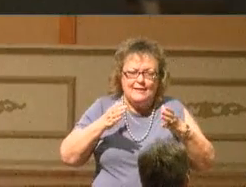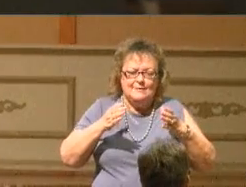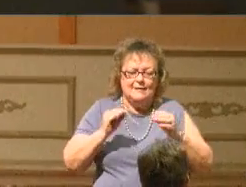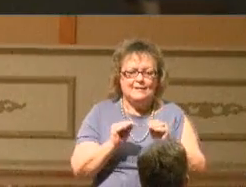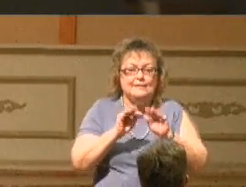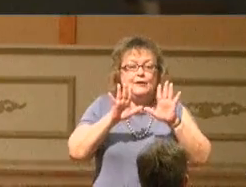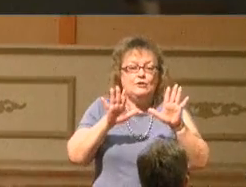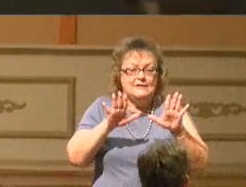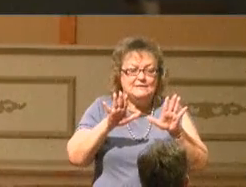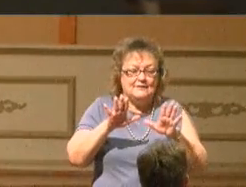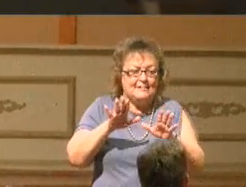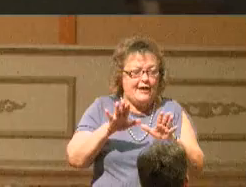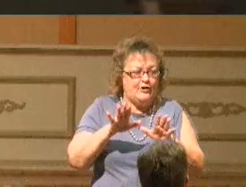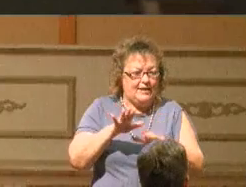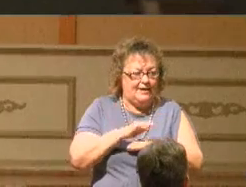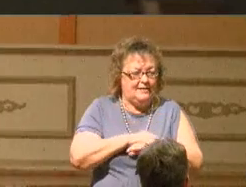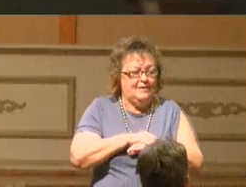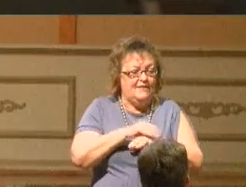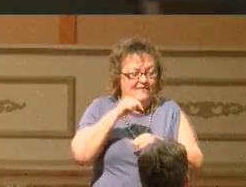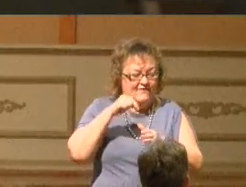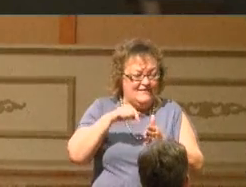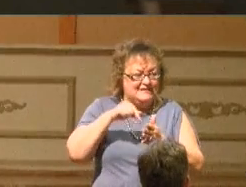verse,